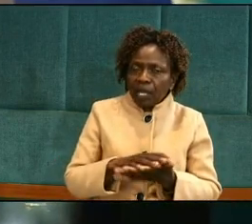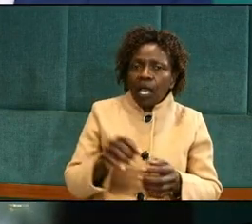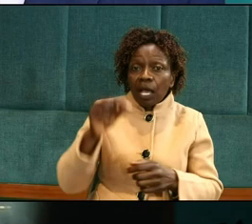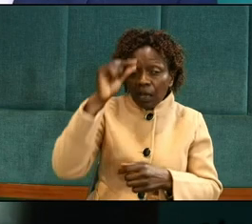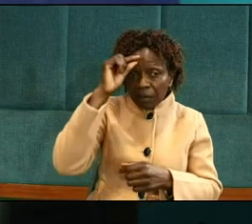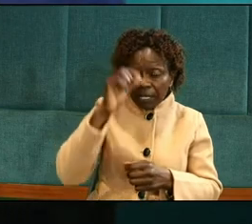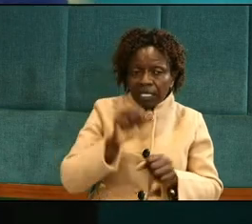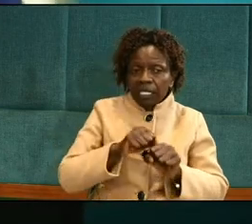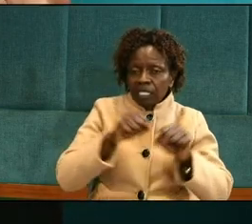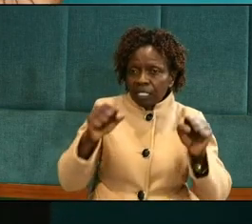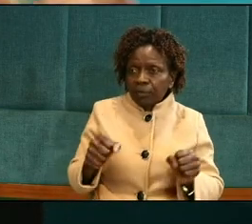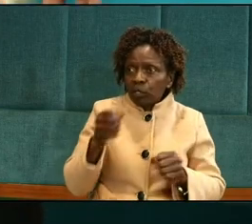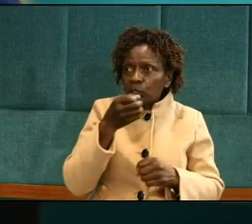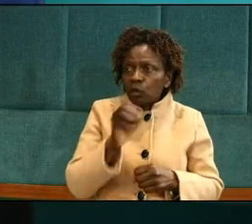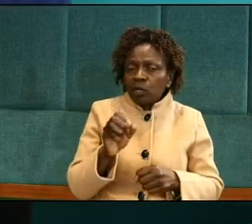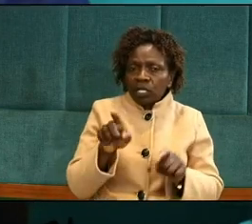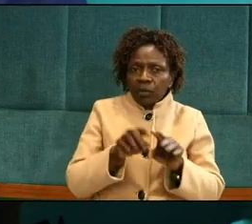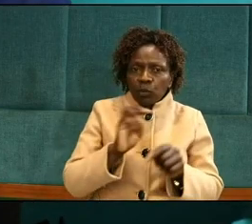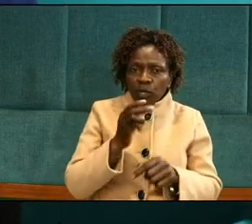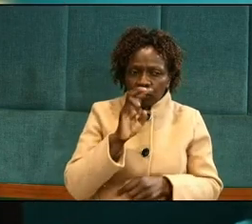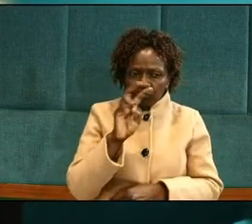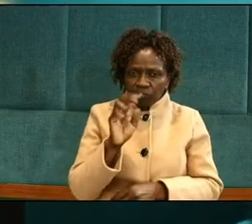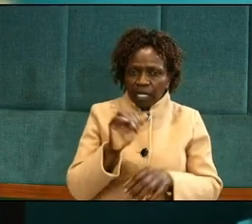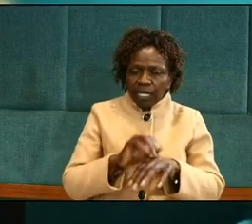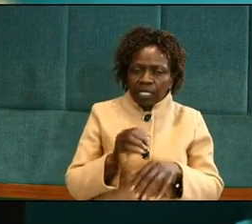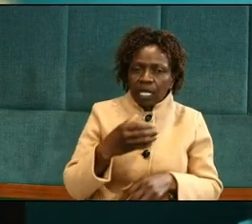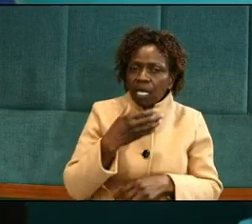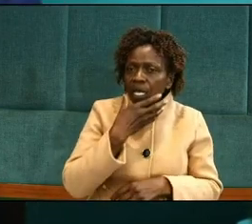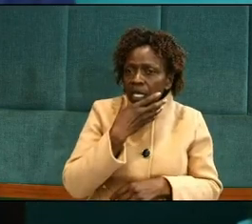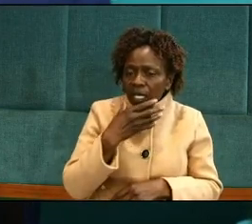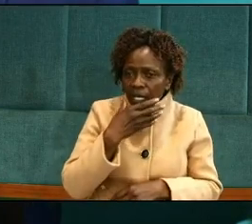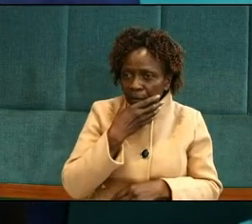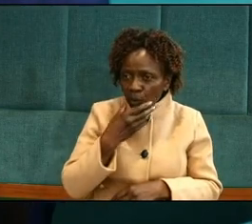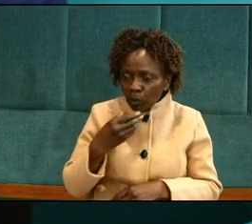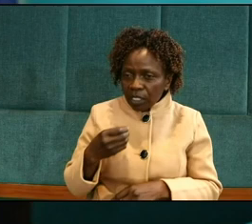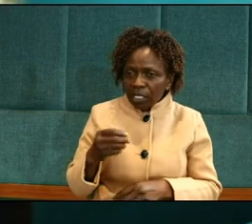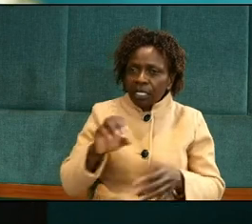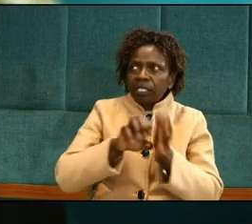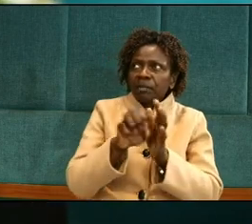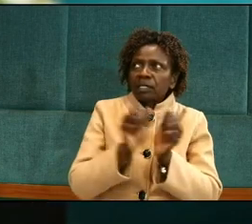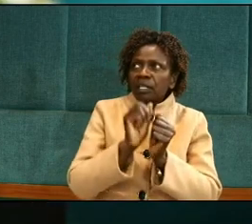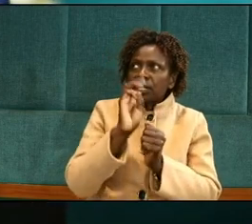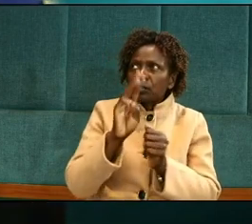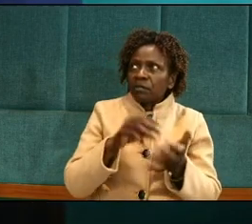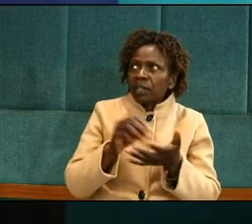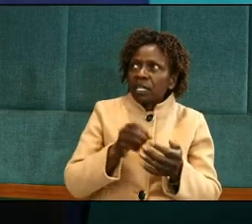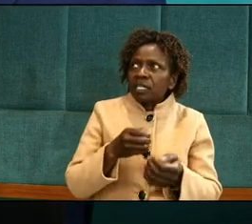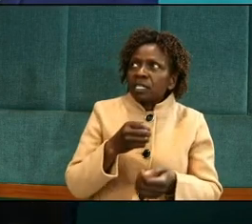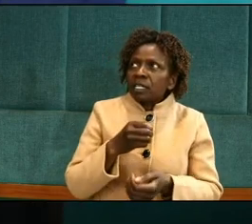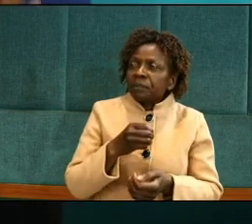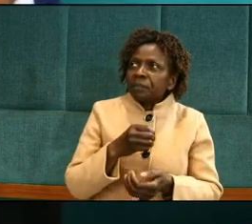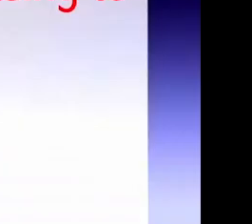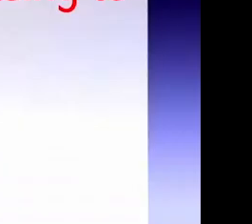government system. And so as we look at Hebrews chapter 13, we find that Hebrews